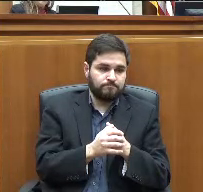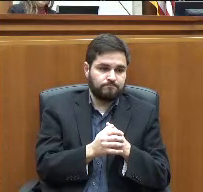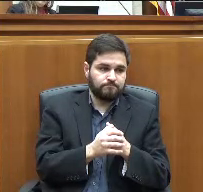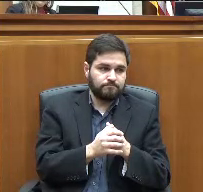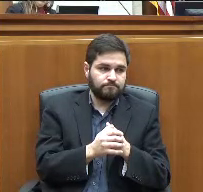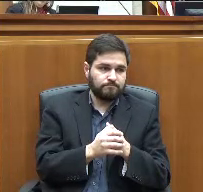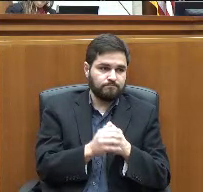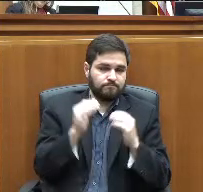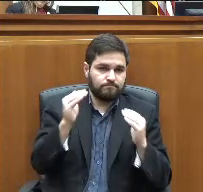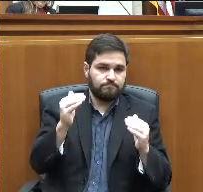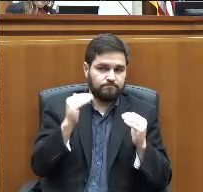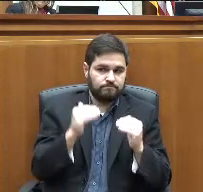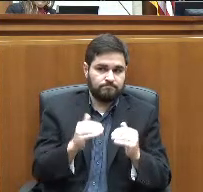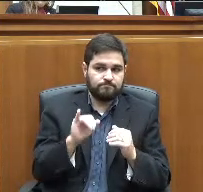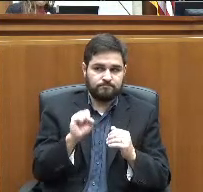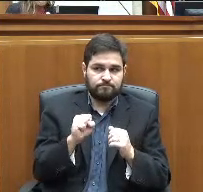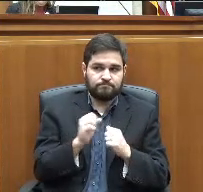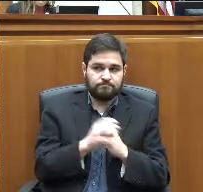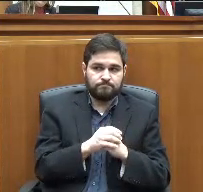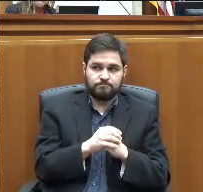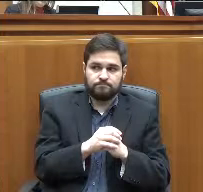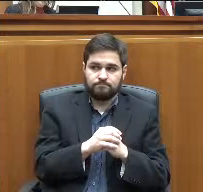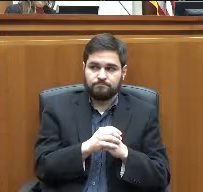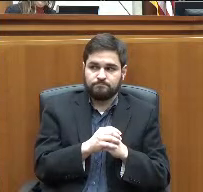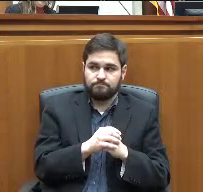All right, next item is